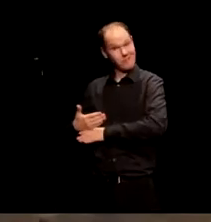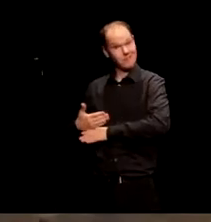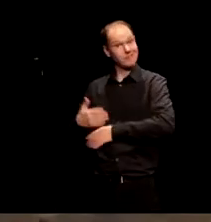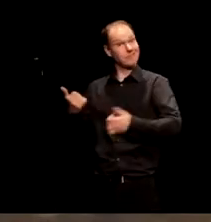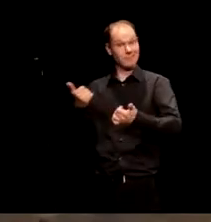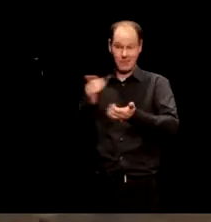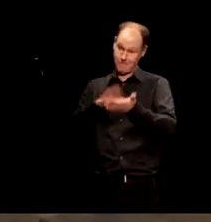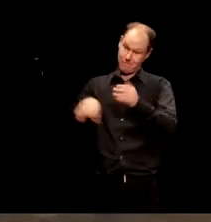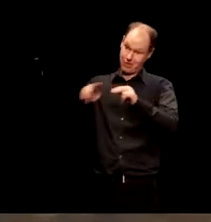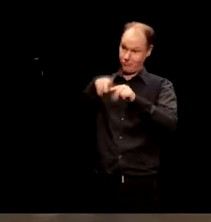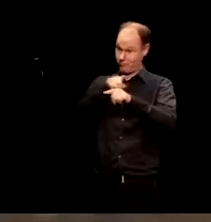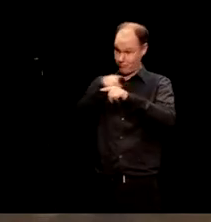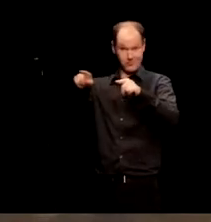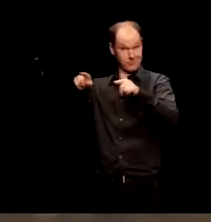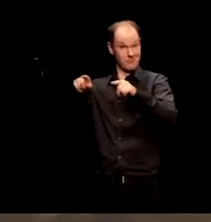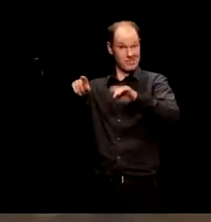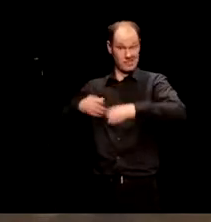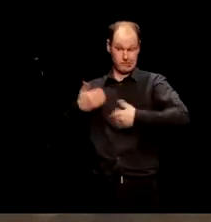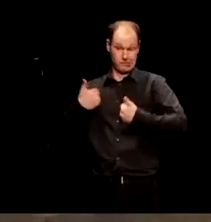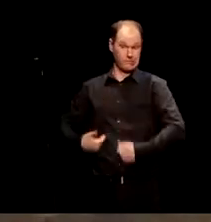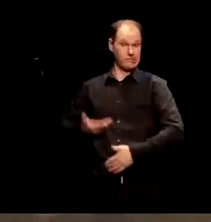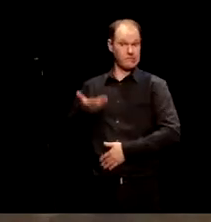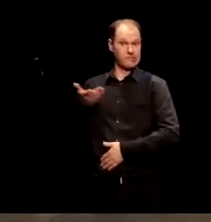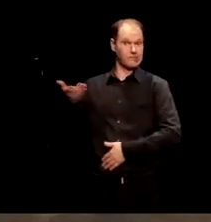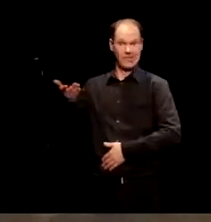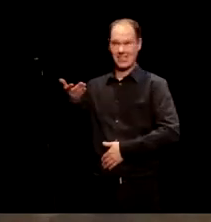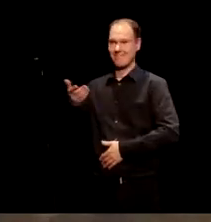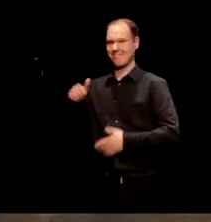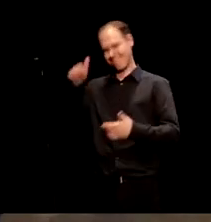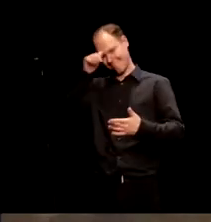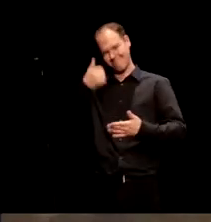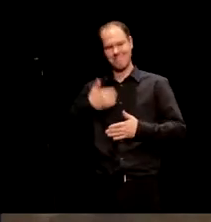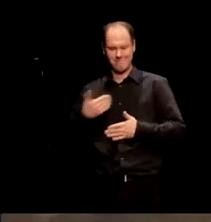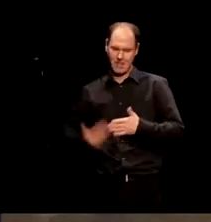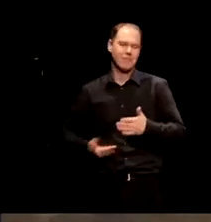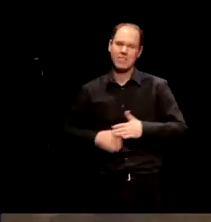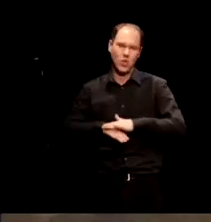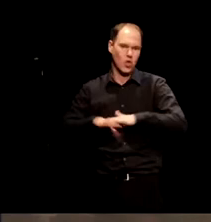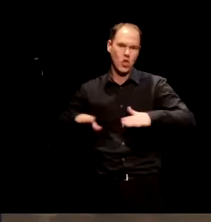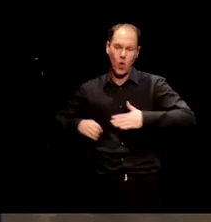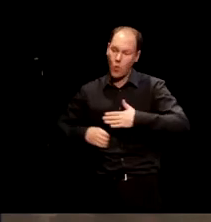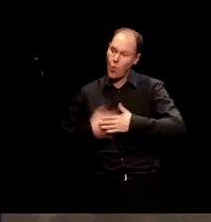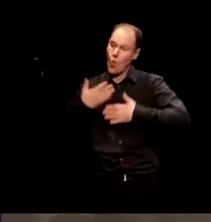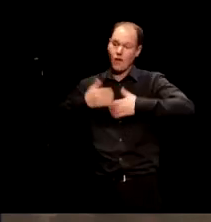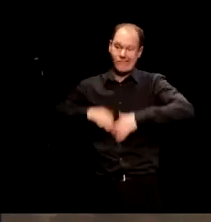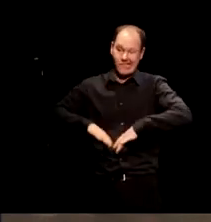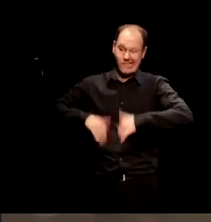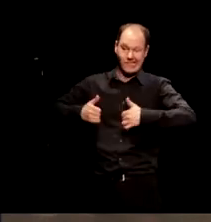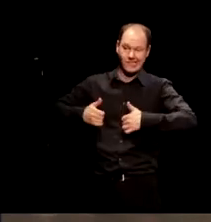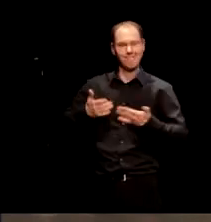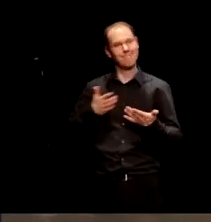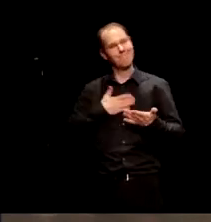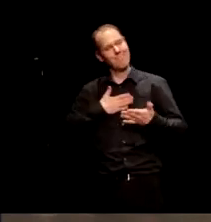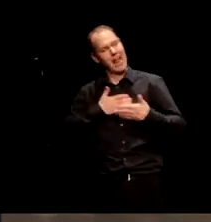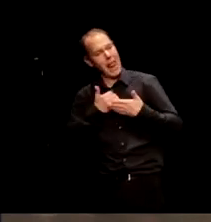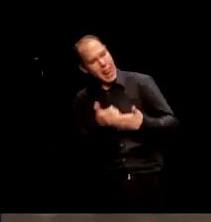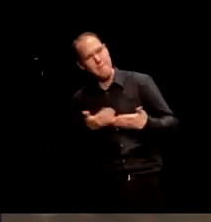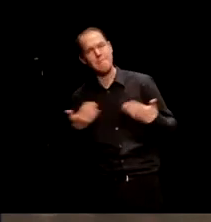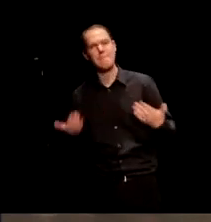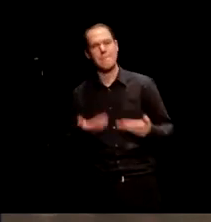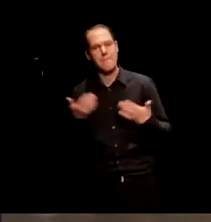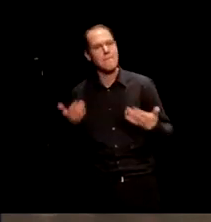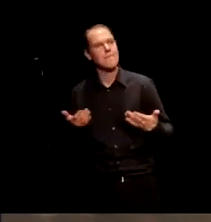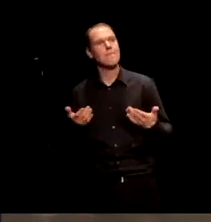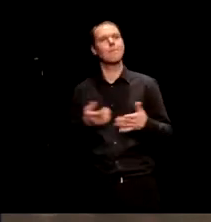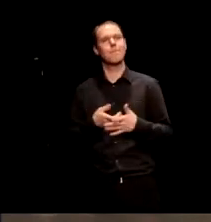wealthy parents. Now, you know Dad's business is not flourishing, and I would like to be of some help to him. Now, if there were